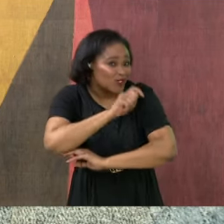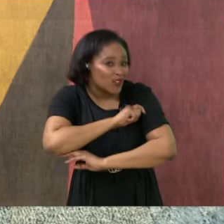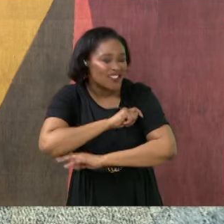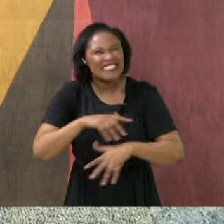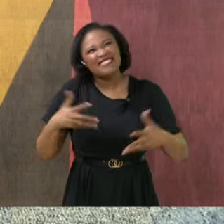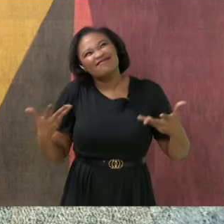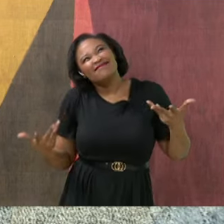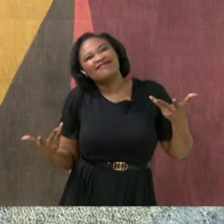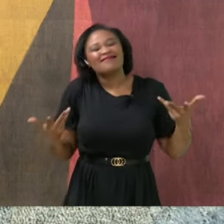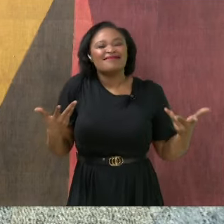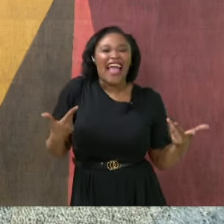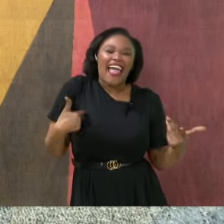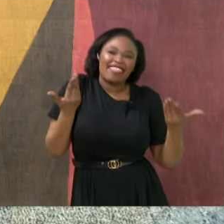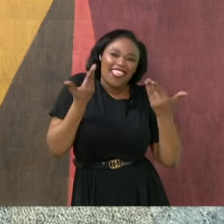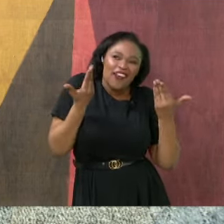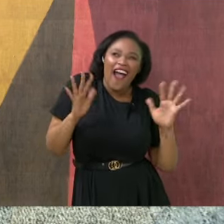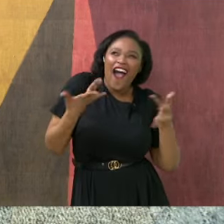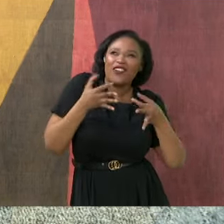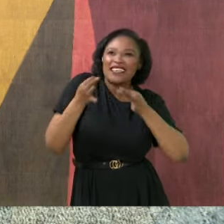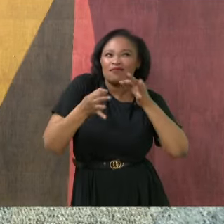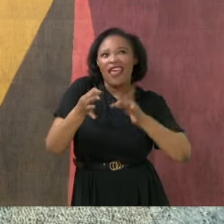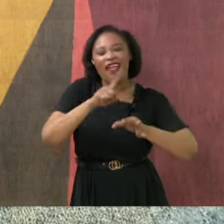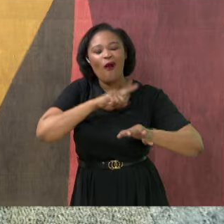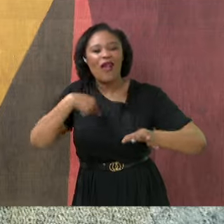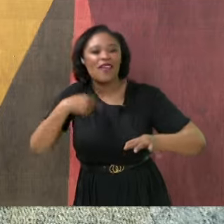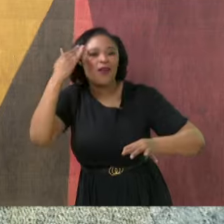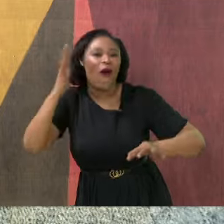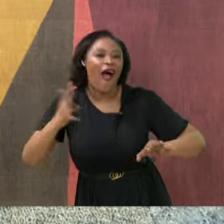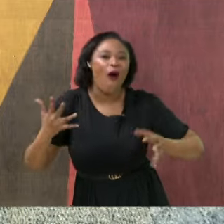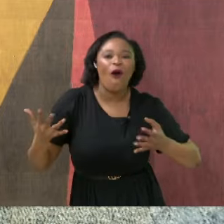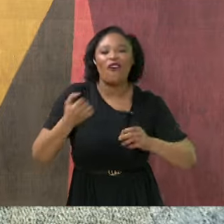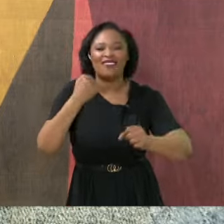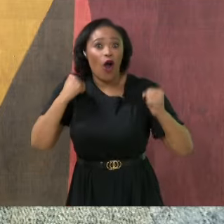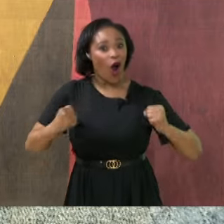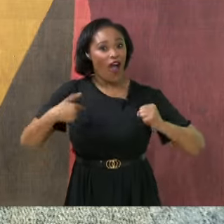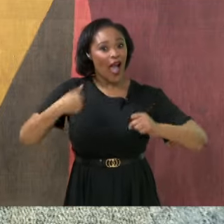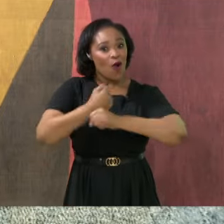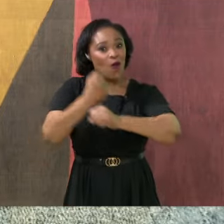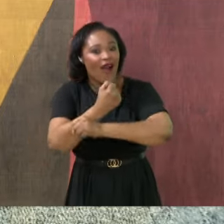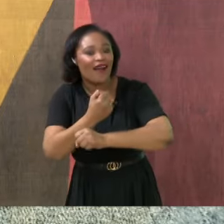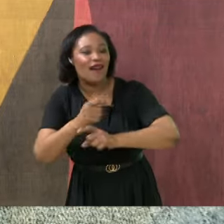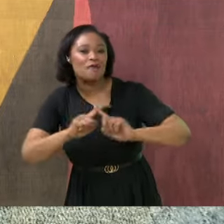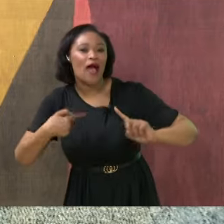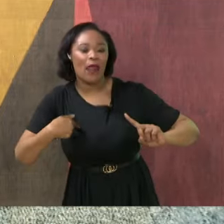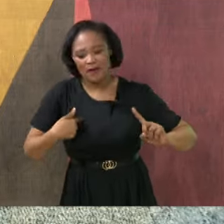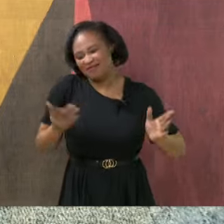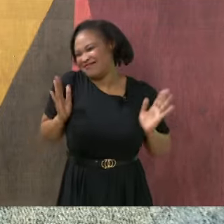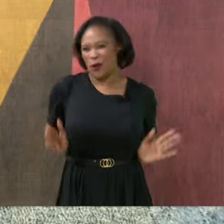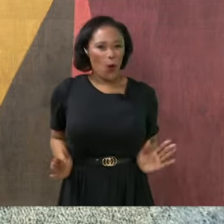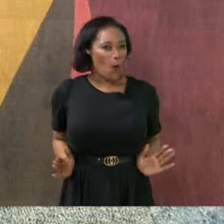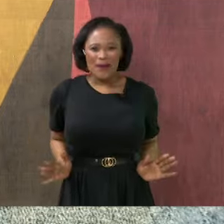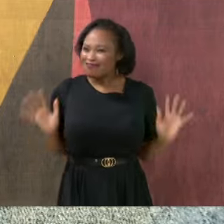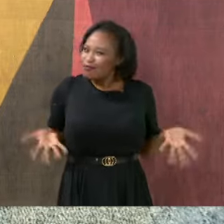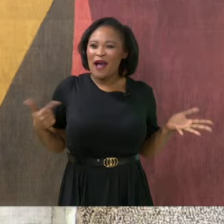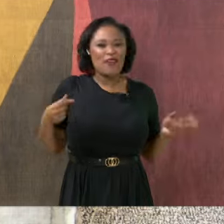I work, but even when you do well, there is always still a bit of doubt. And you know what I mean? I'm just a human being, but I